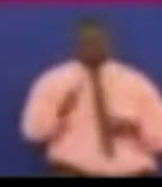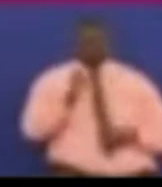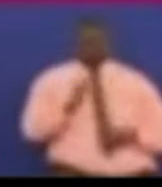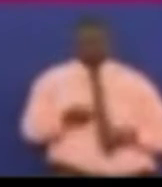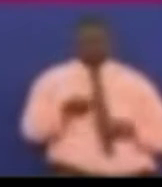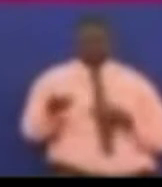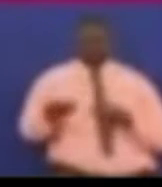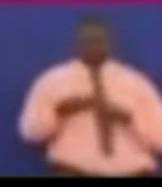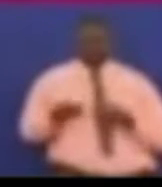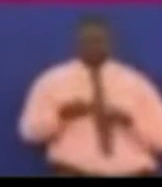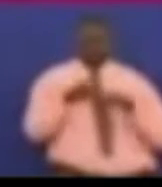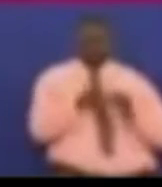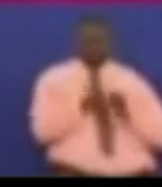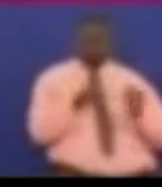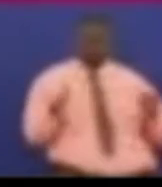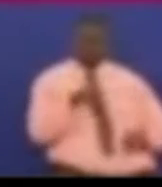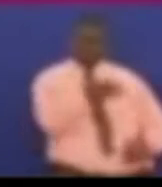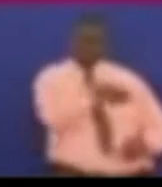Forgive me this chance.